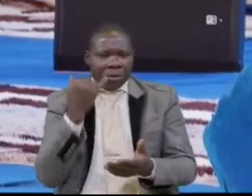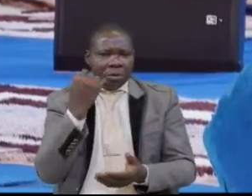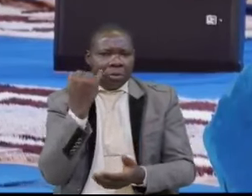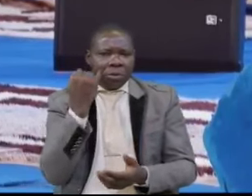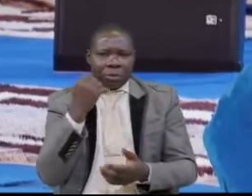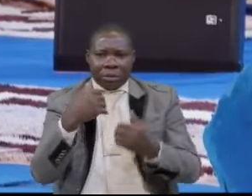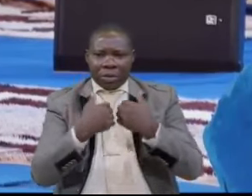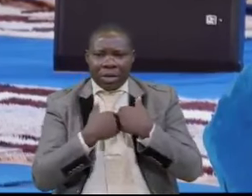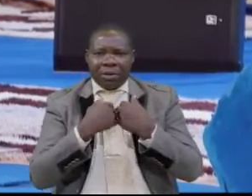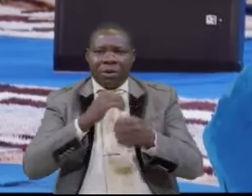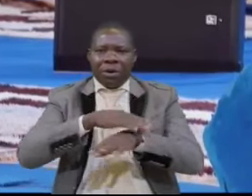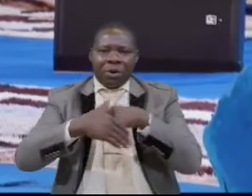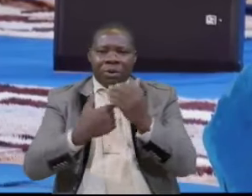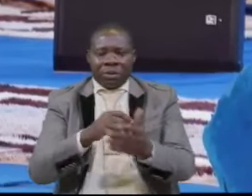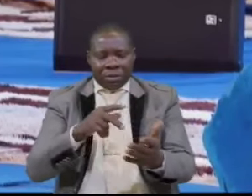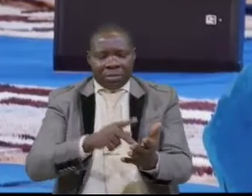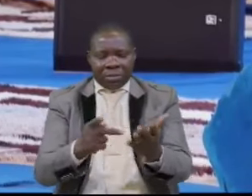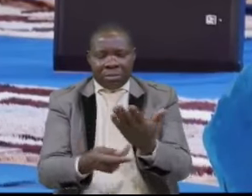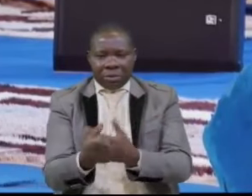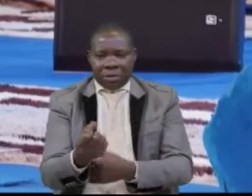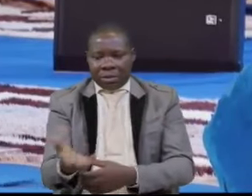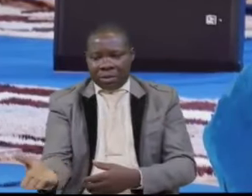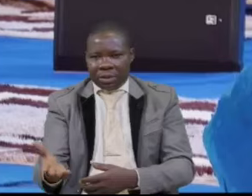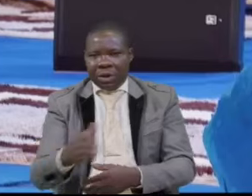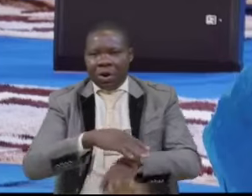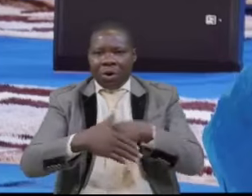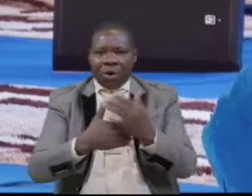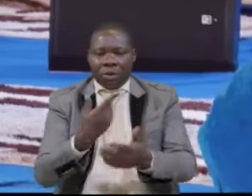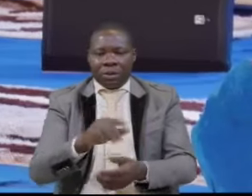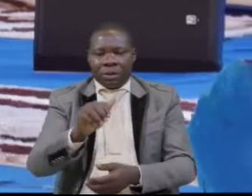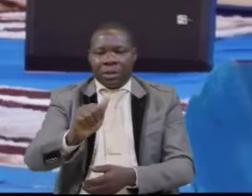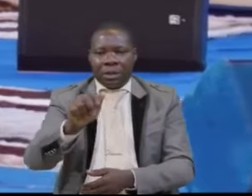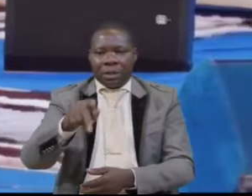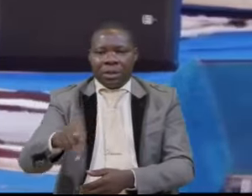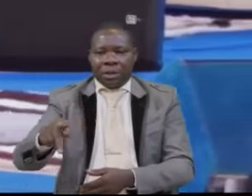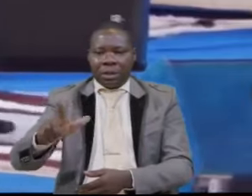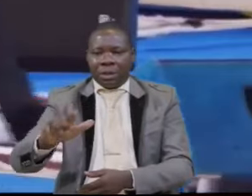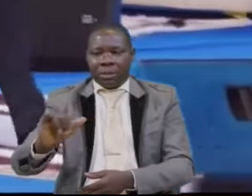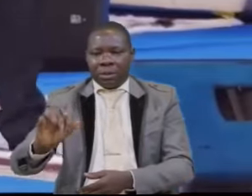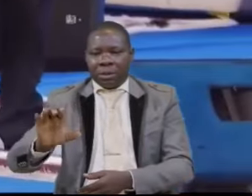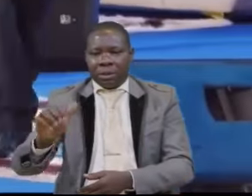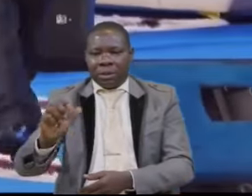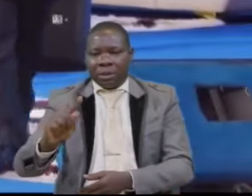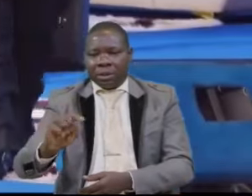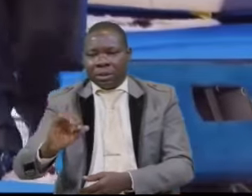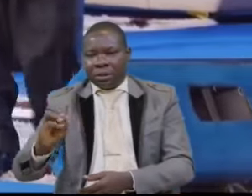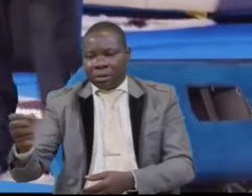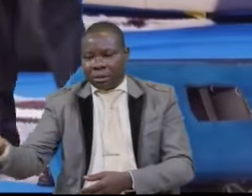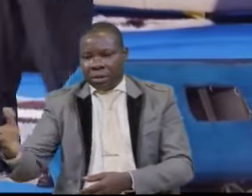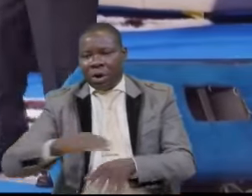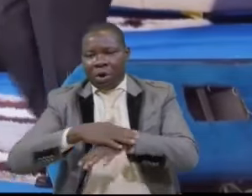there, all the plans in there, all the possibilities in